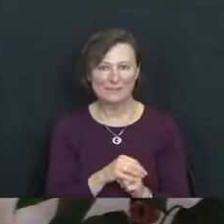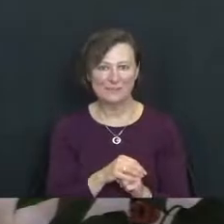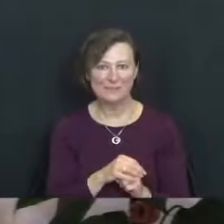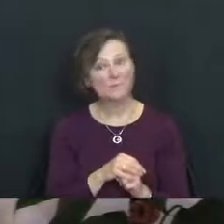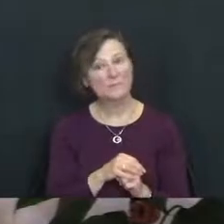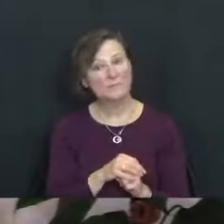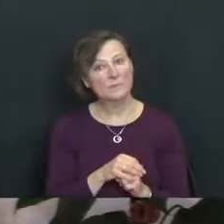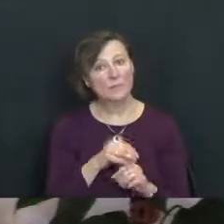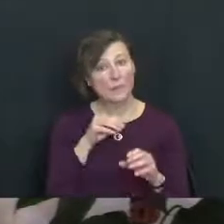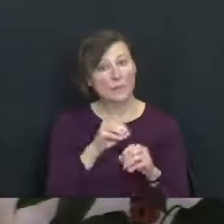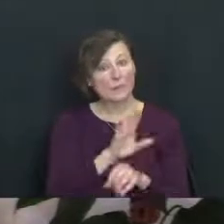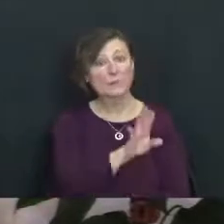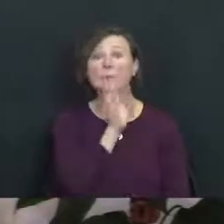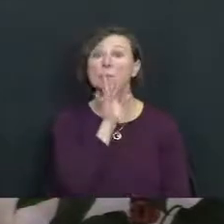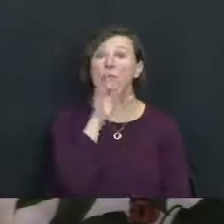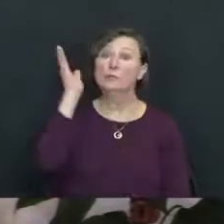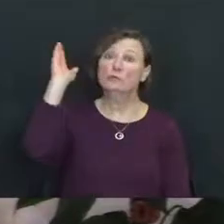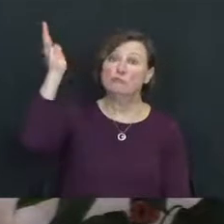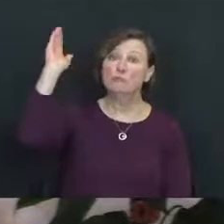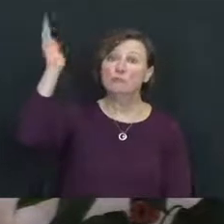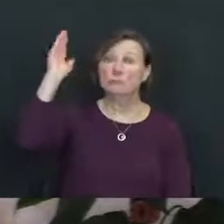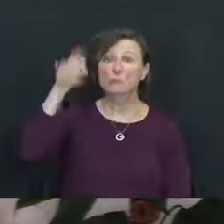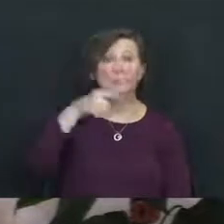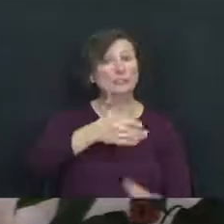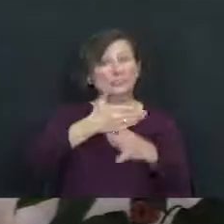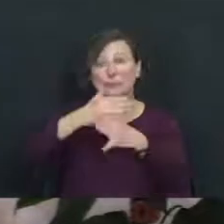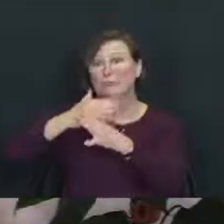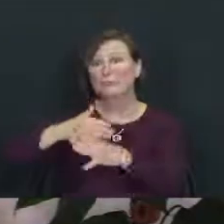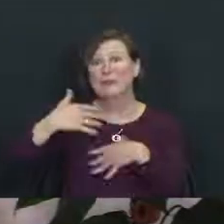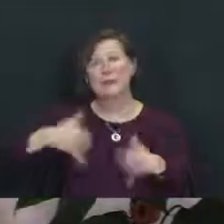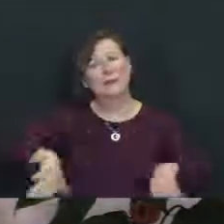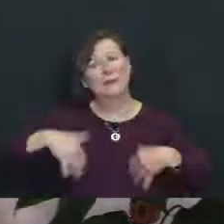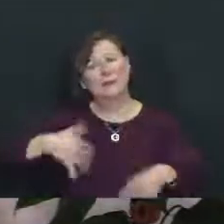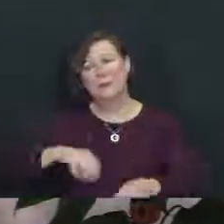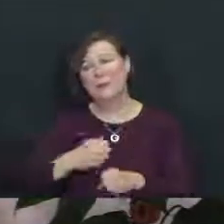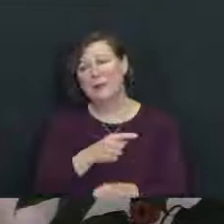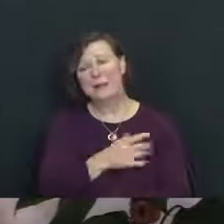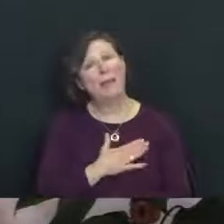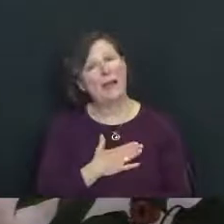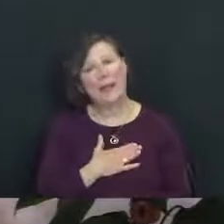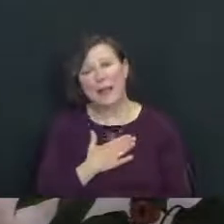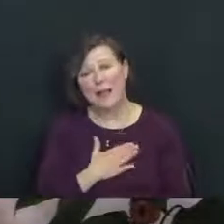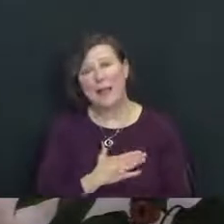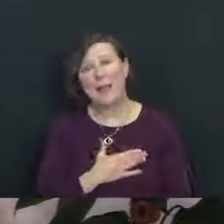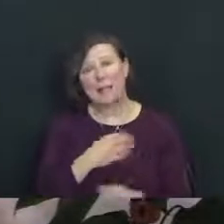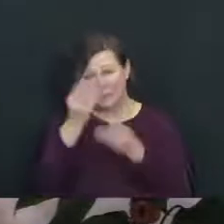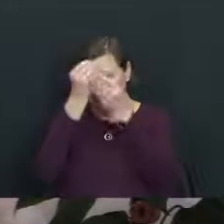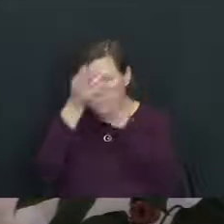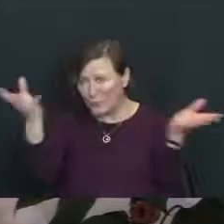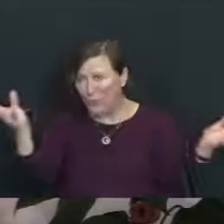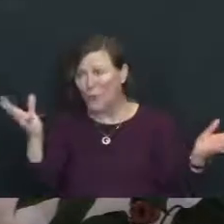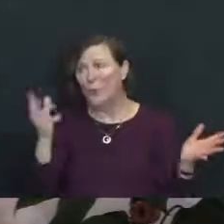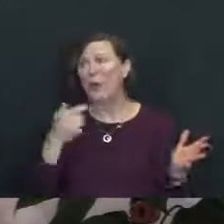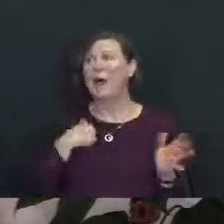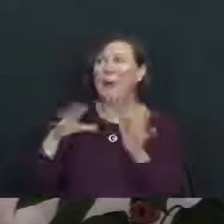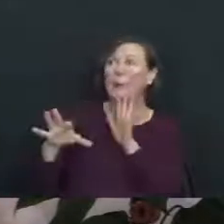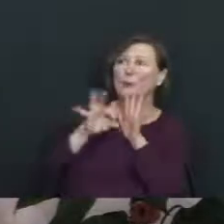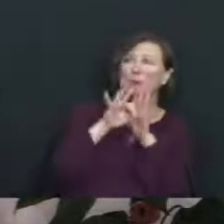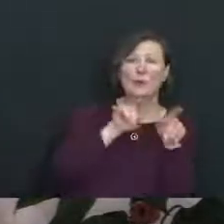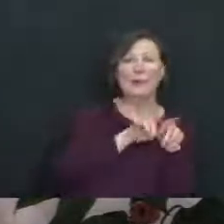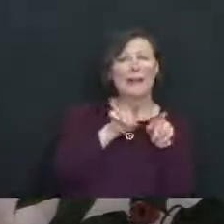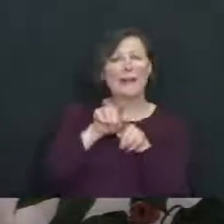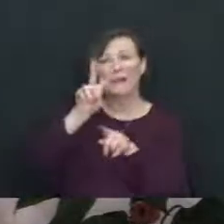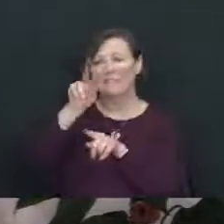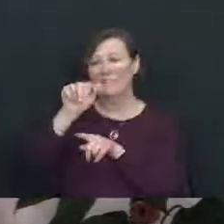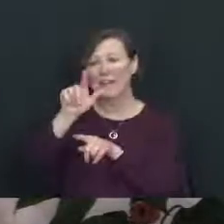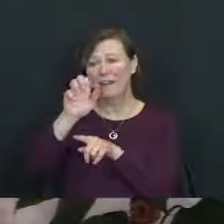And in his speech, he shared how happy it made him feel to be chosen as valedictorian. His joy, he's